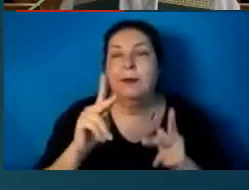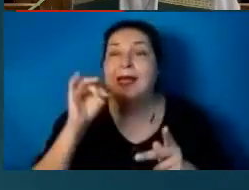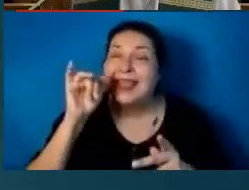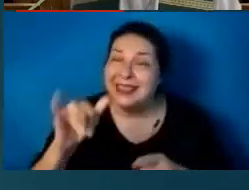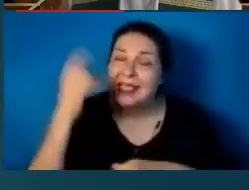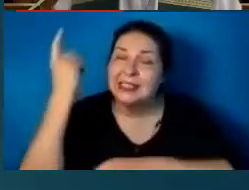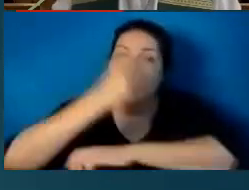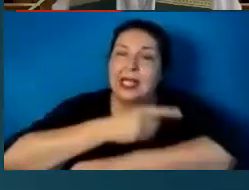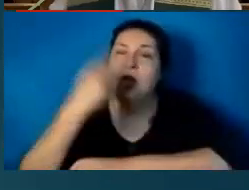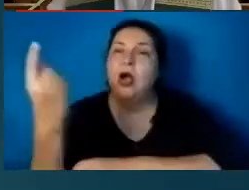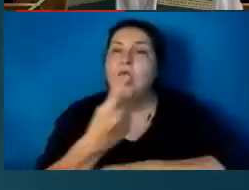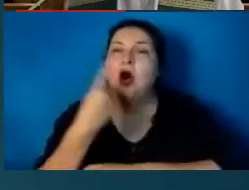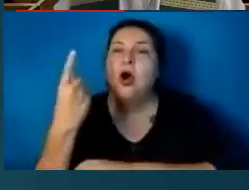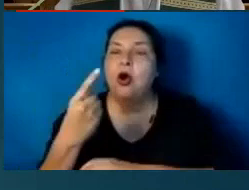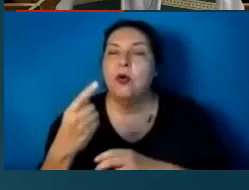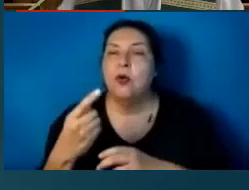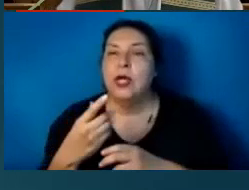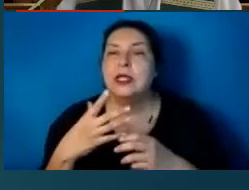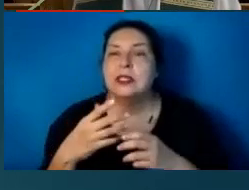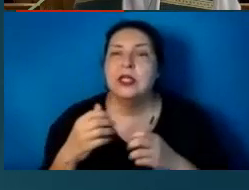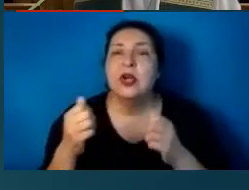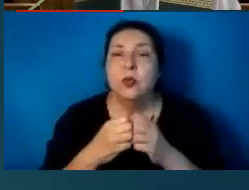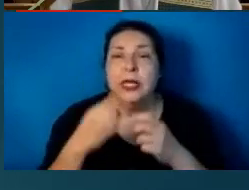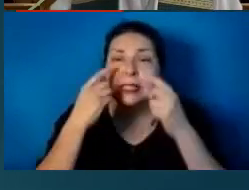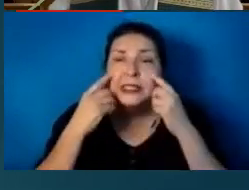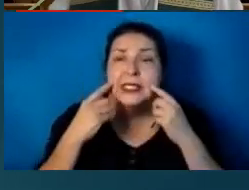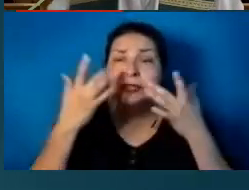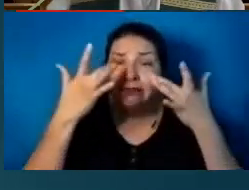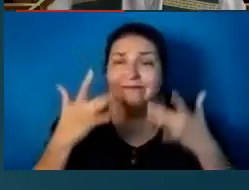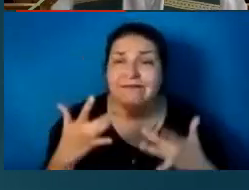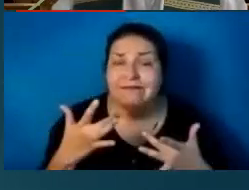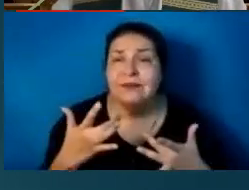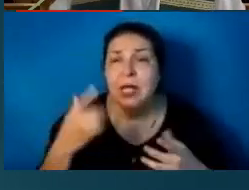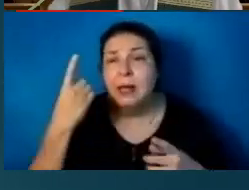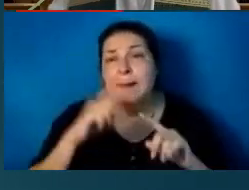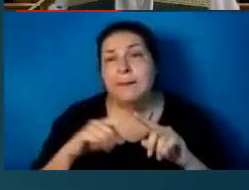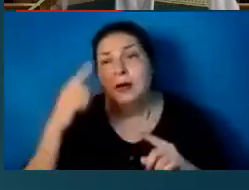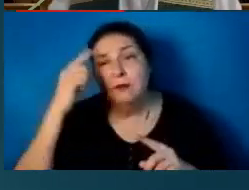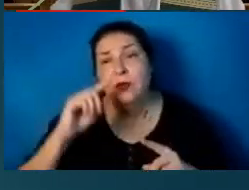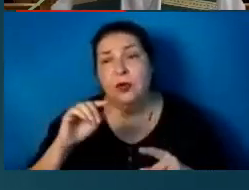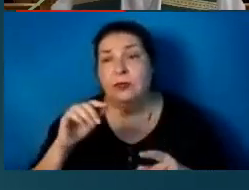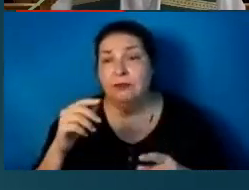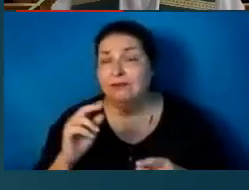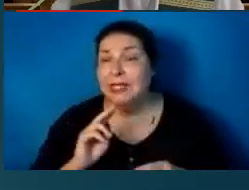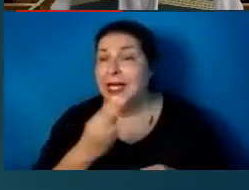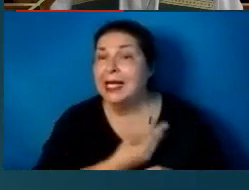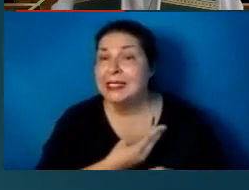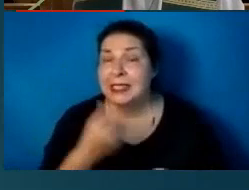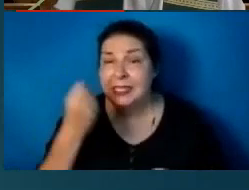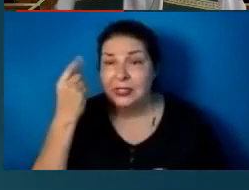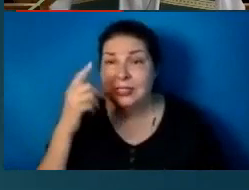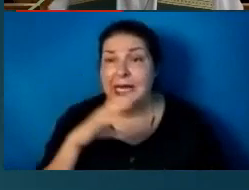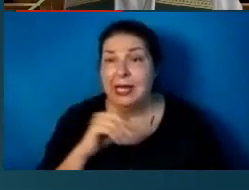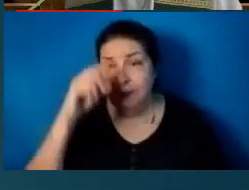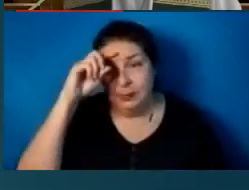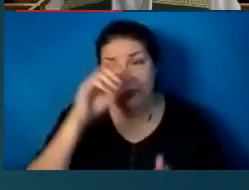always accompanied by tears and sorrow. But for those of us who understand and who believe,